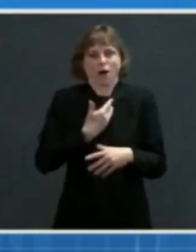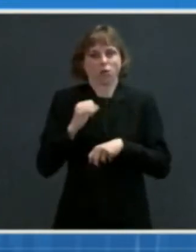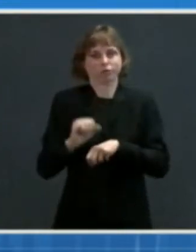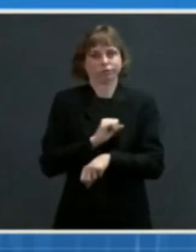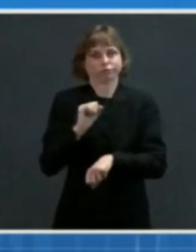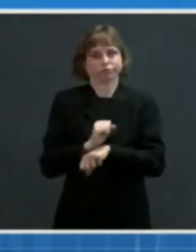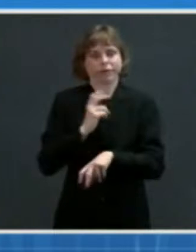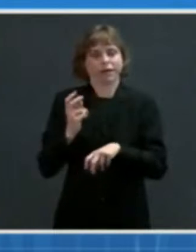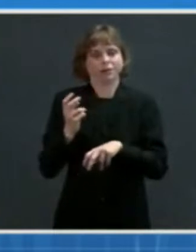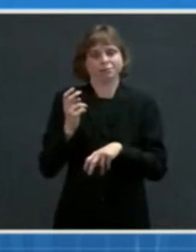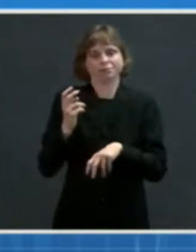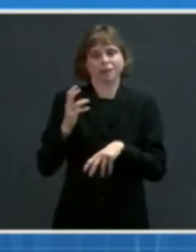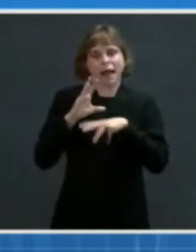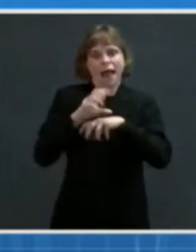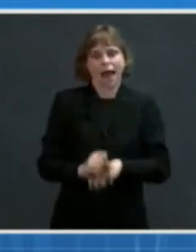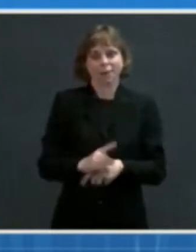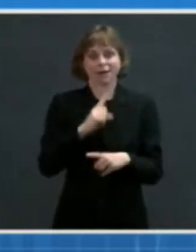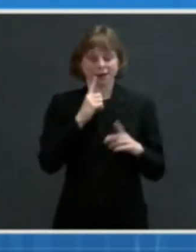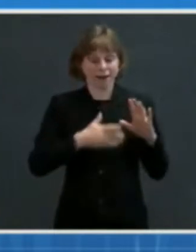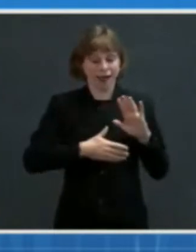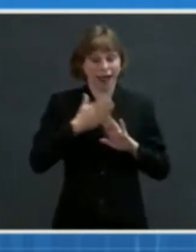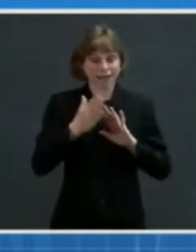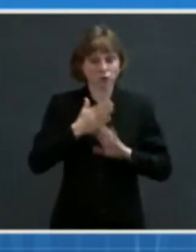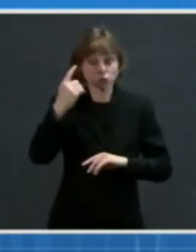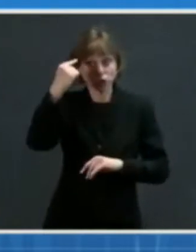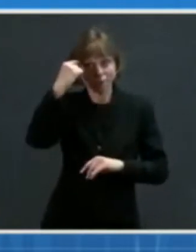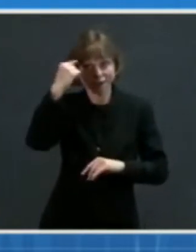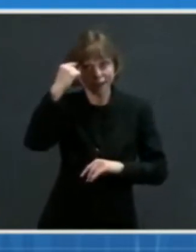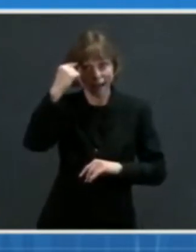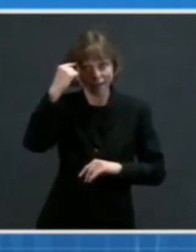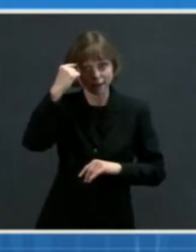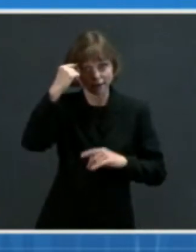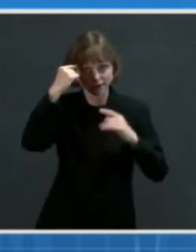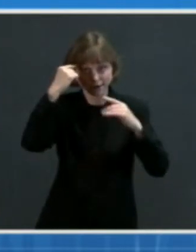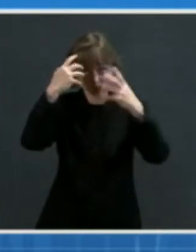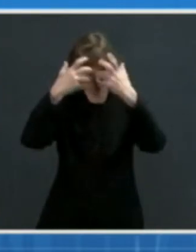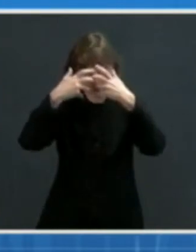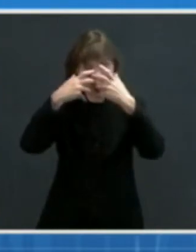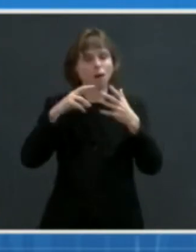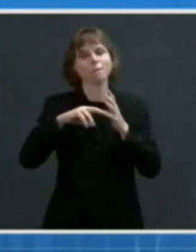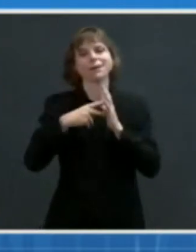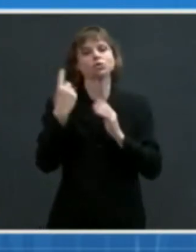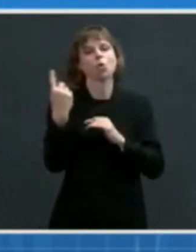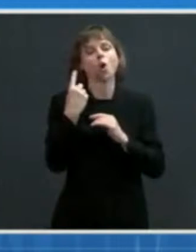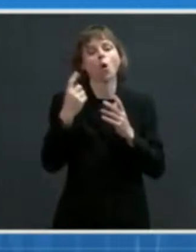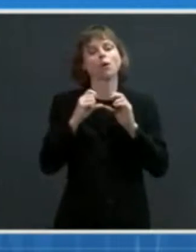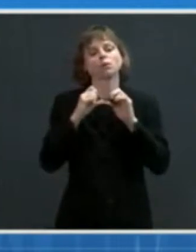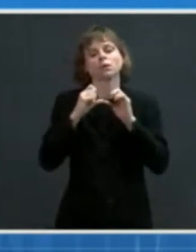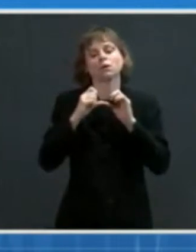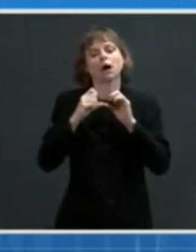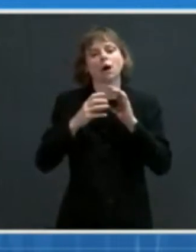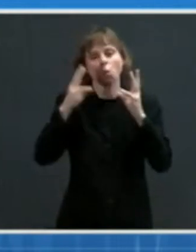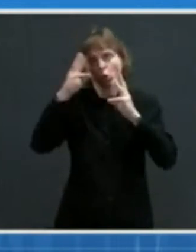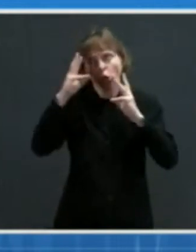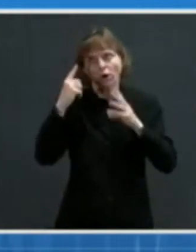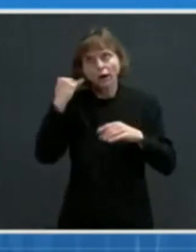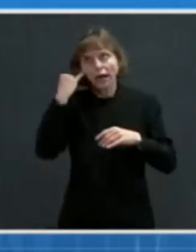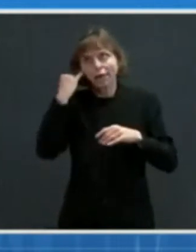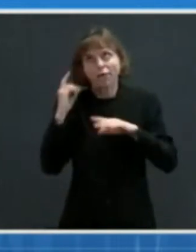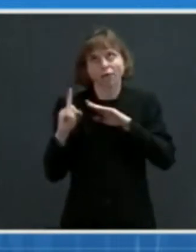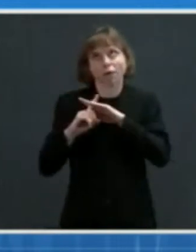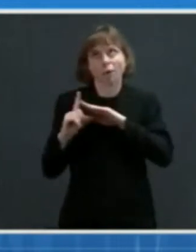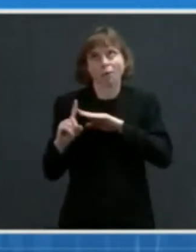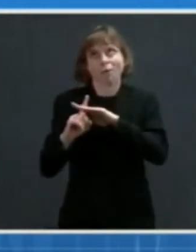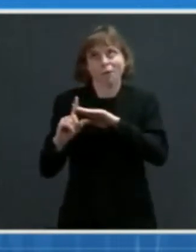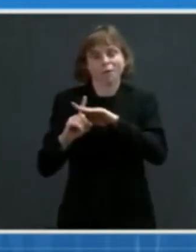is execution mentality means that we are constantly worried. So anything that has yet to happen in the future, I can